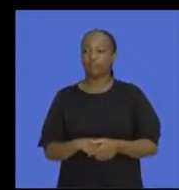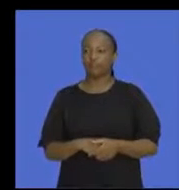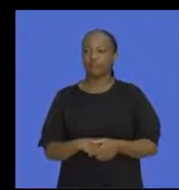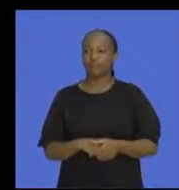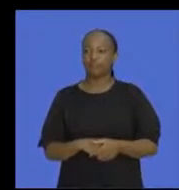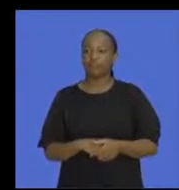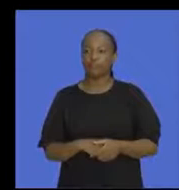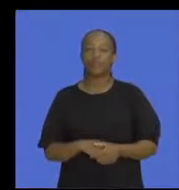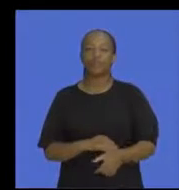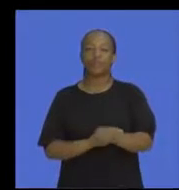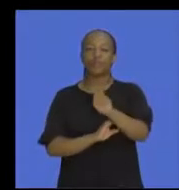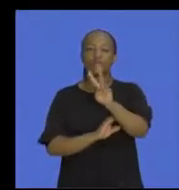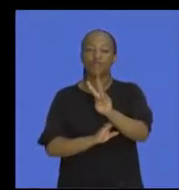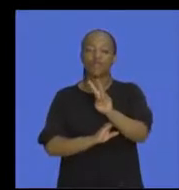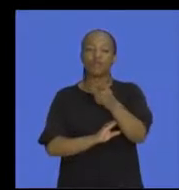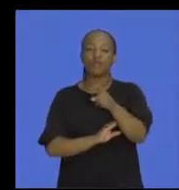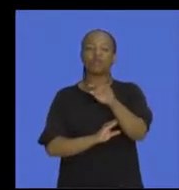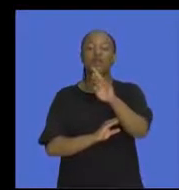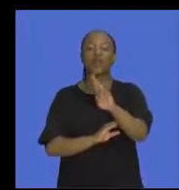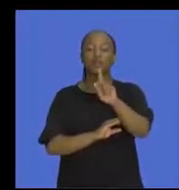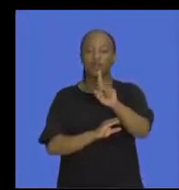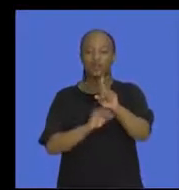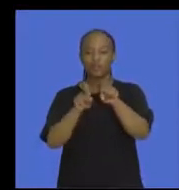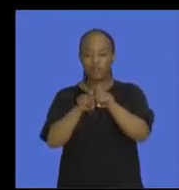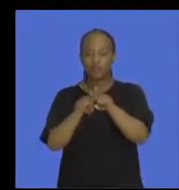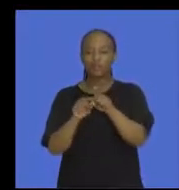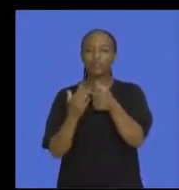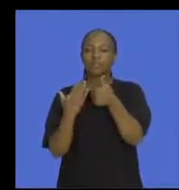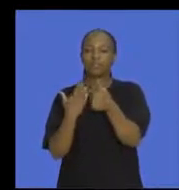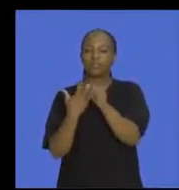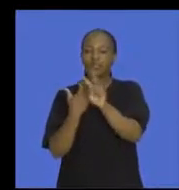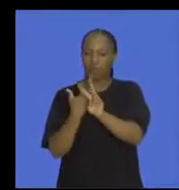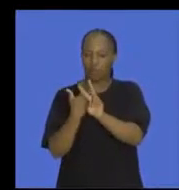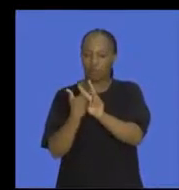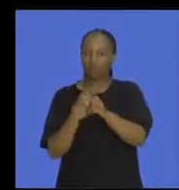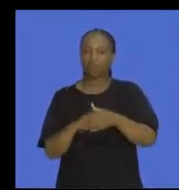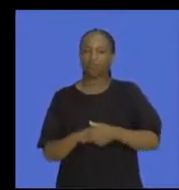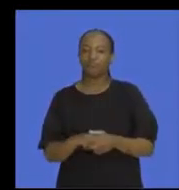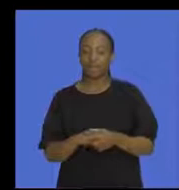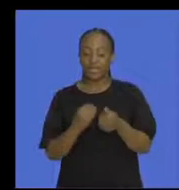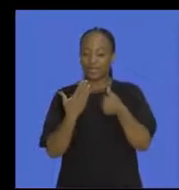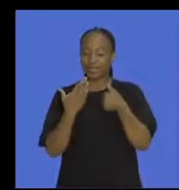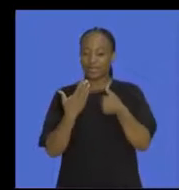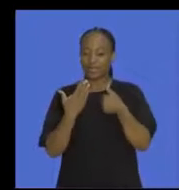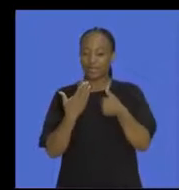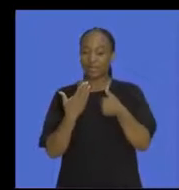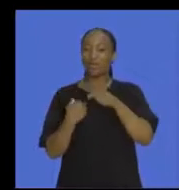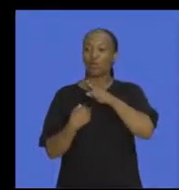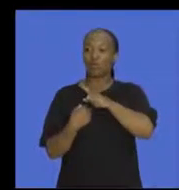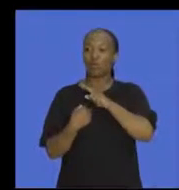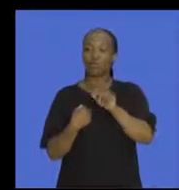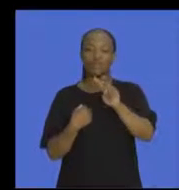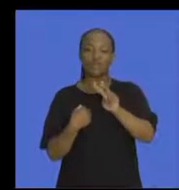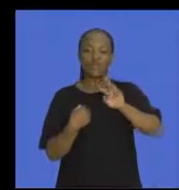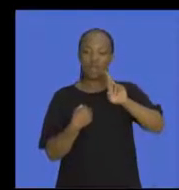V across R1, okay, is also equals to 6 volts, okay? V across